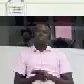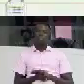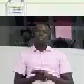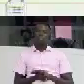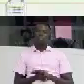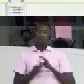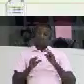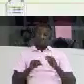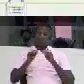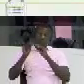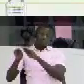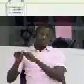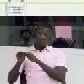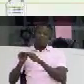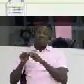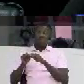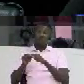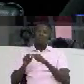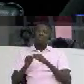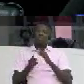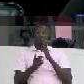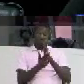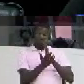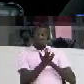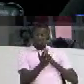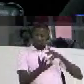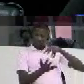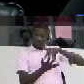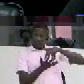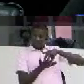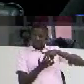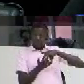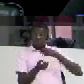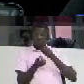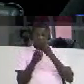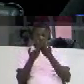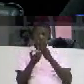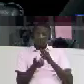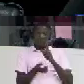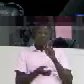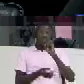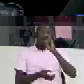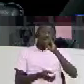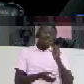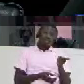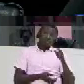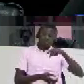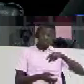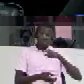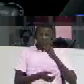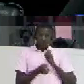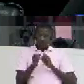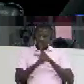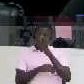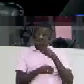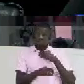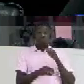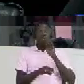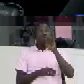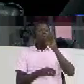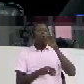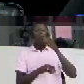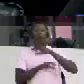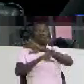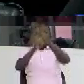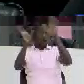Let's move on to the parade. You mentioned that the IGP gave you instructions to call the men to fall in to a